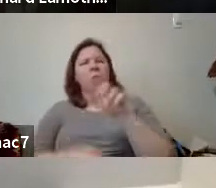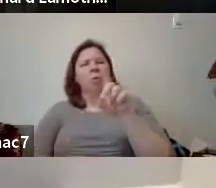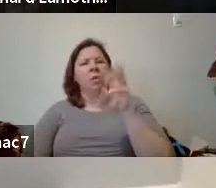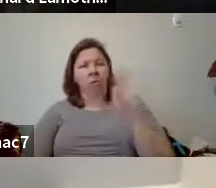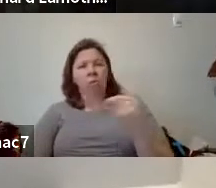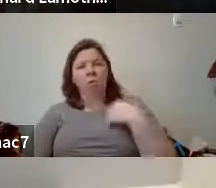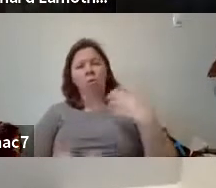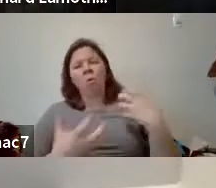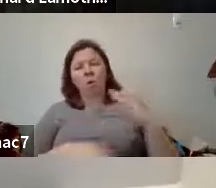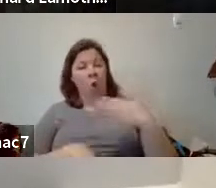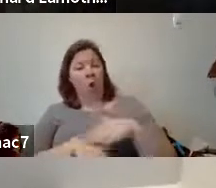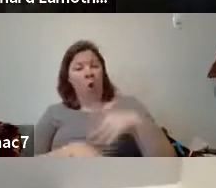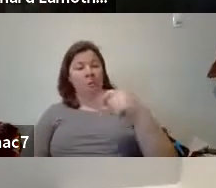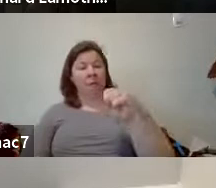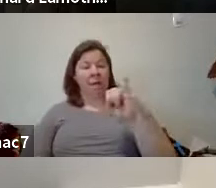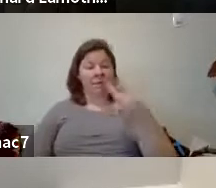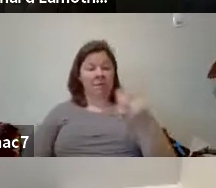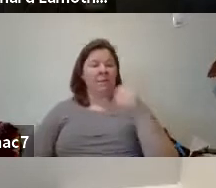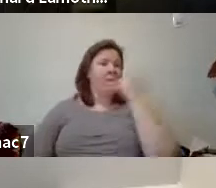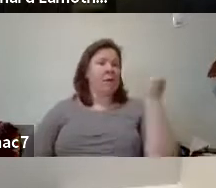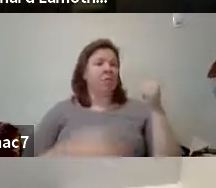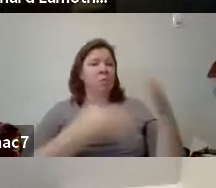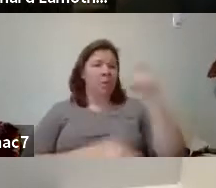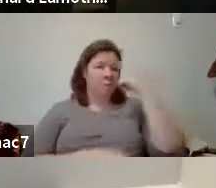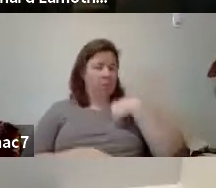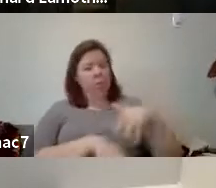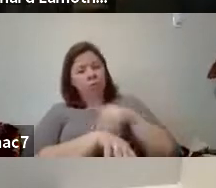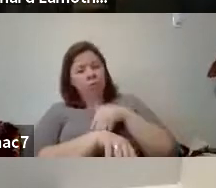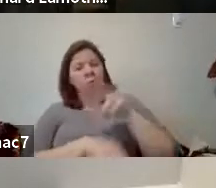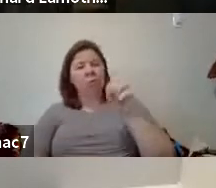And so ONPASSIVE is the ideal way to slow down from whatever other